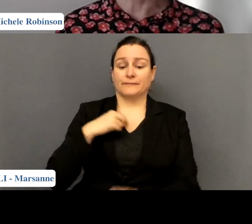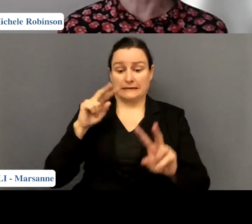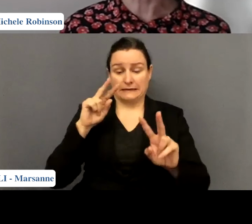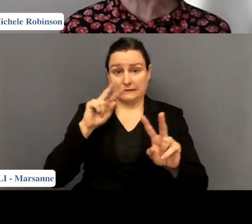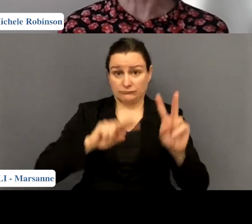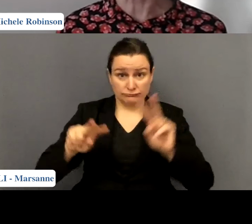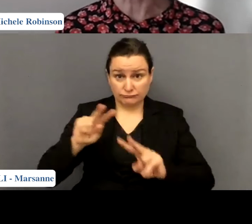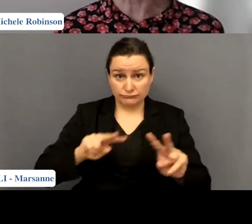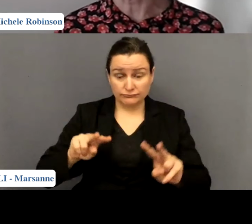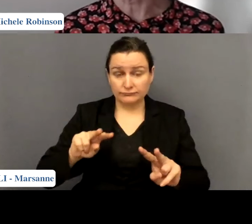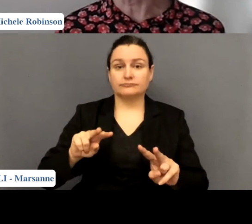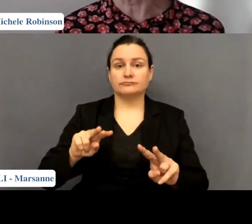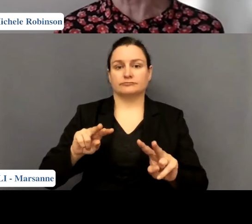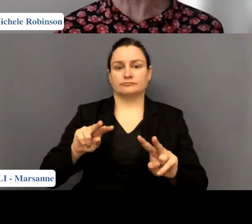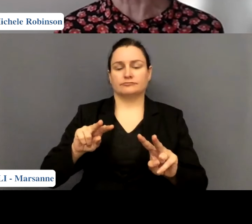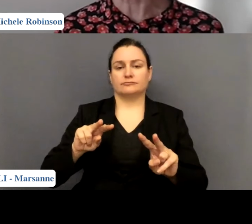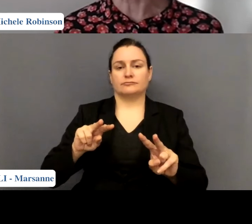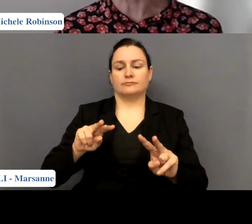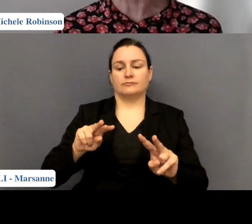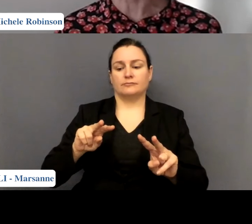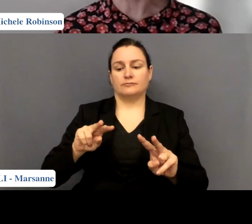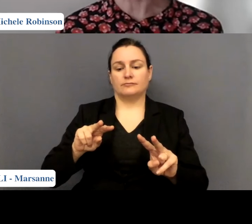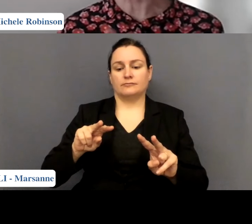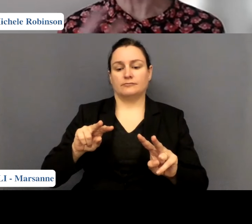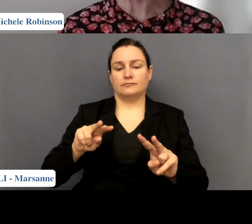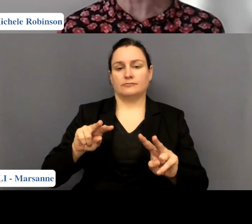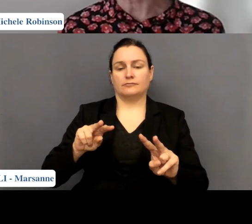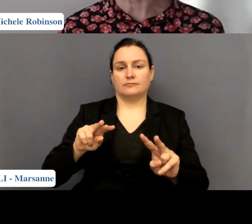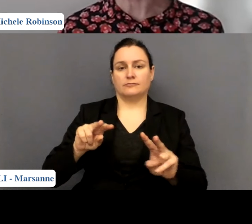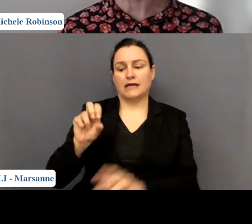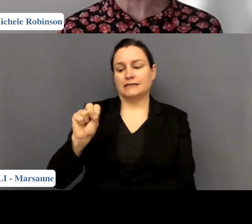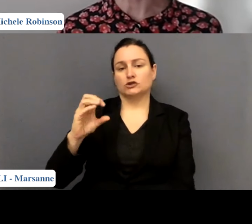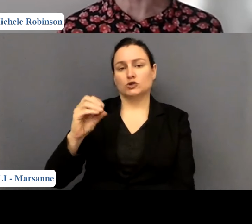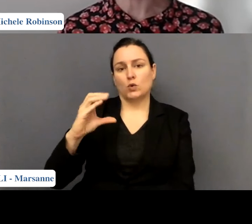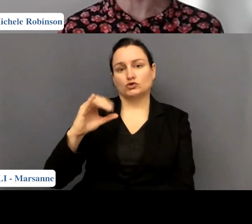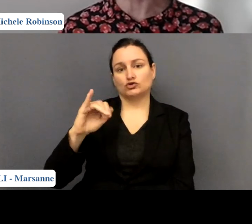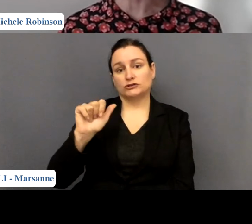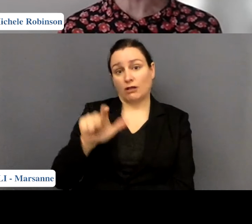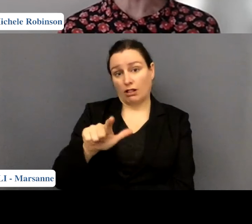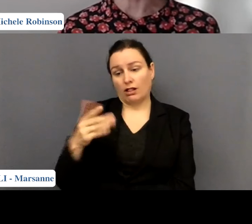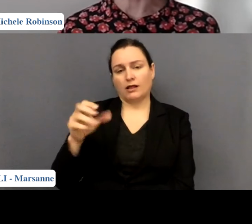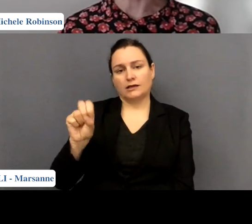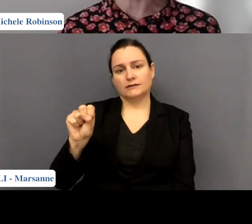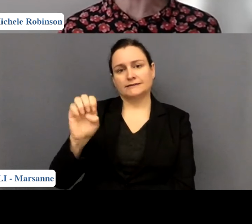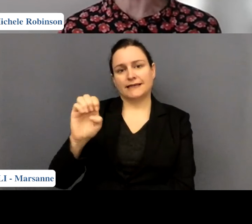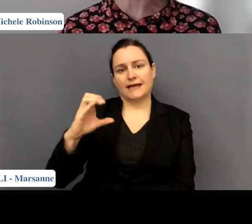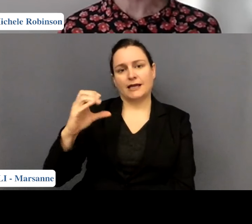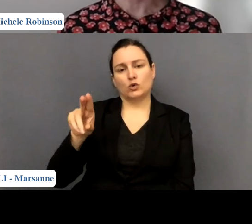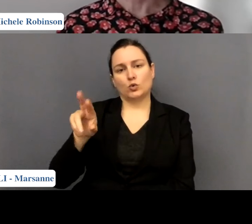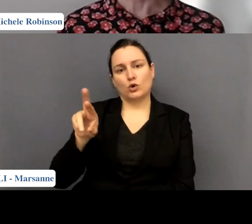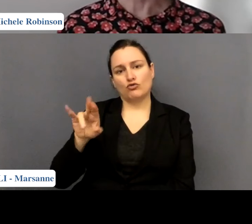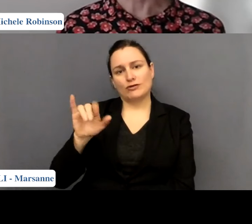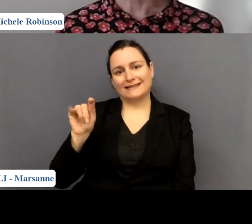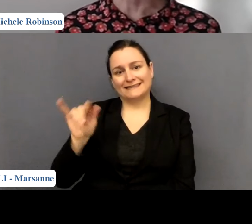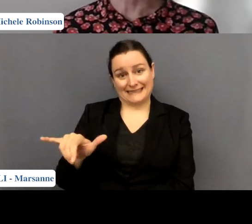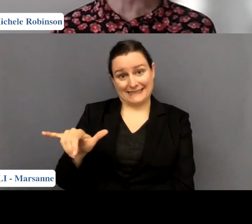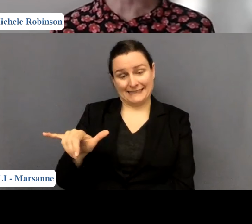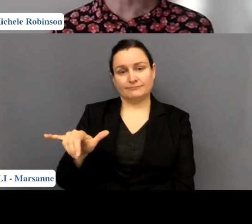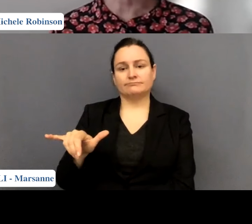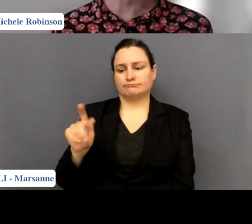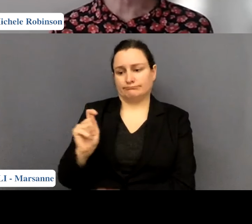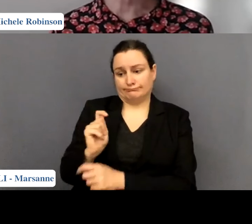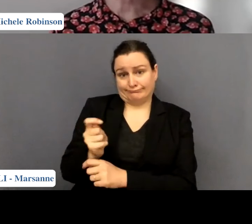the social security rule around welfare payments or payments for separating couples. And